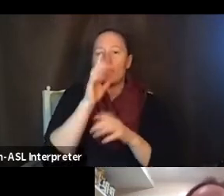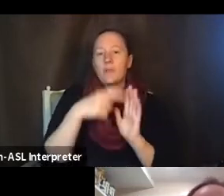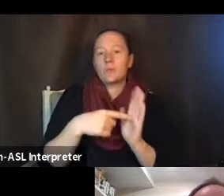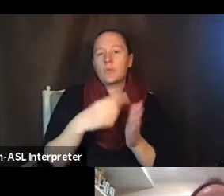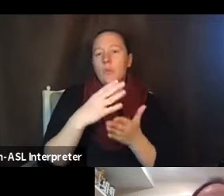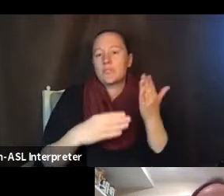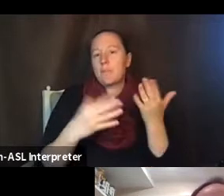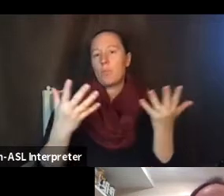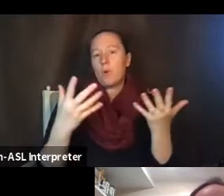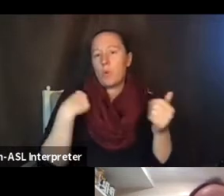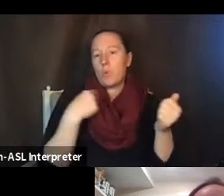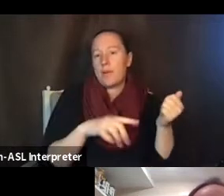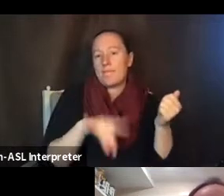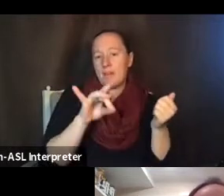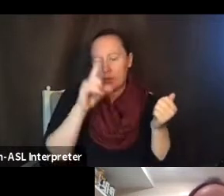for you all.